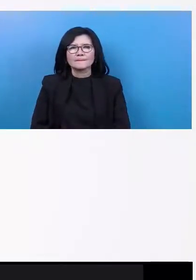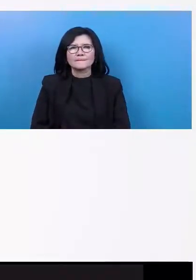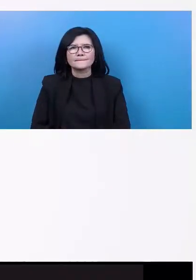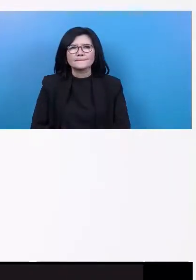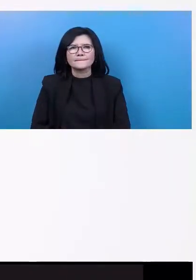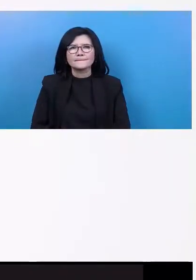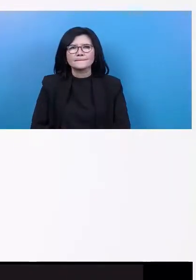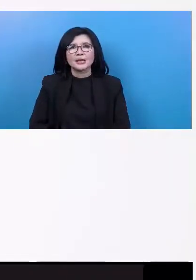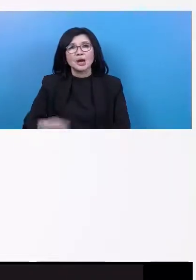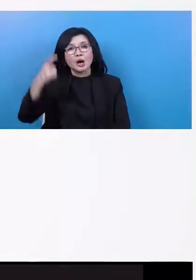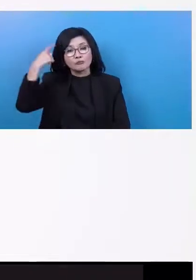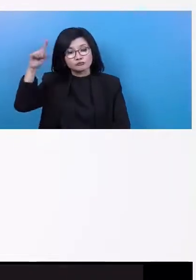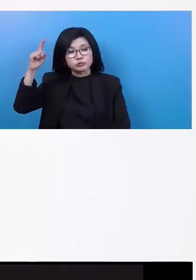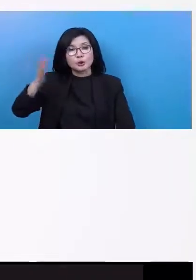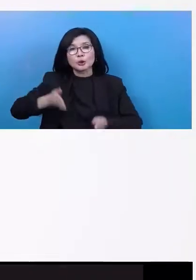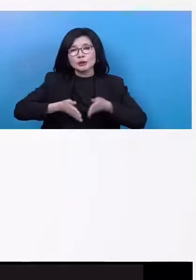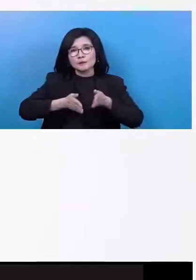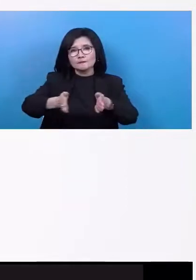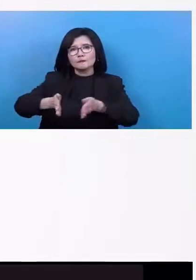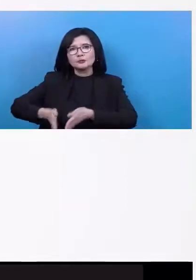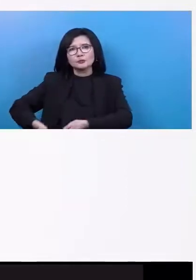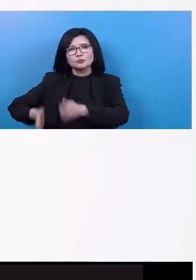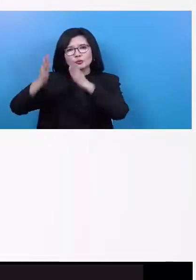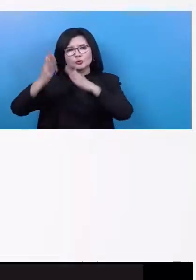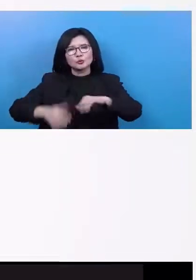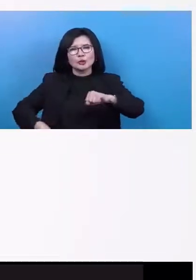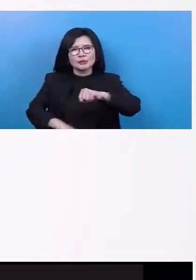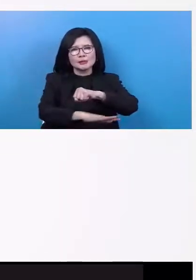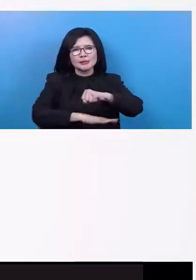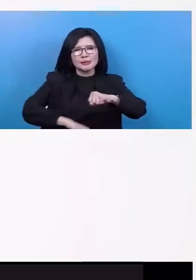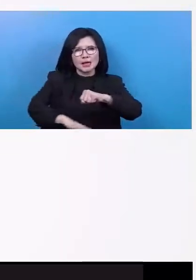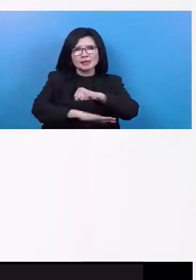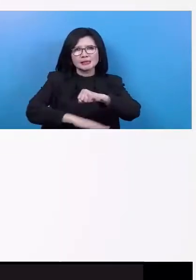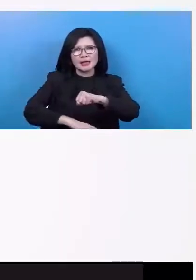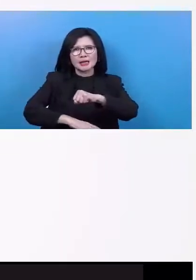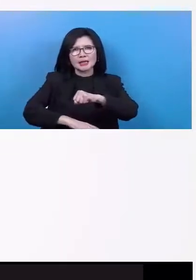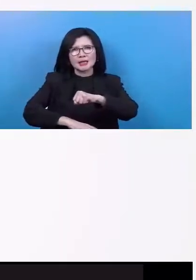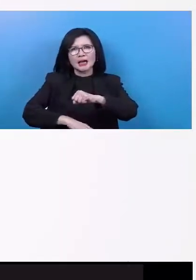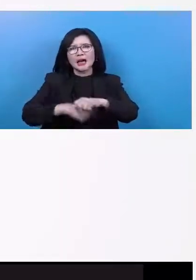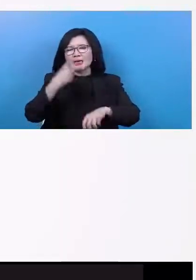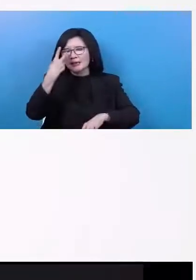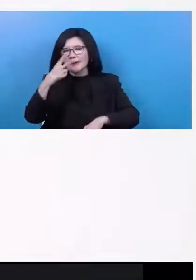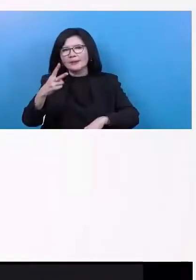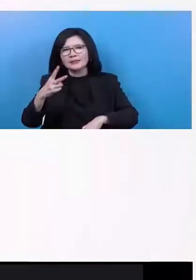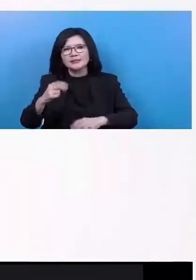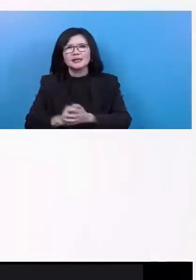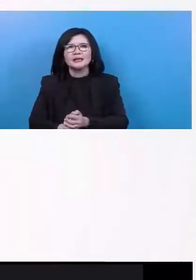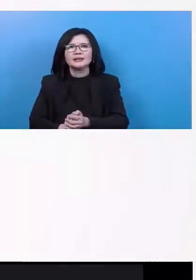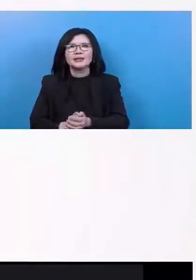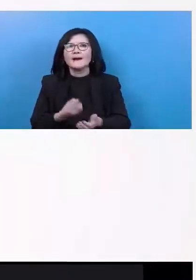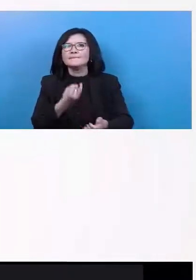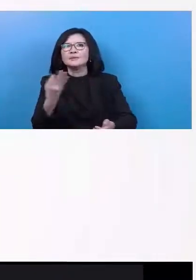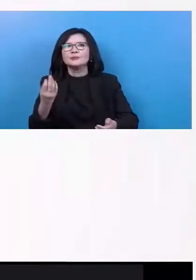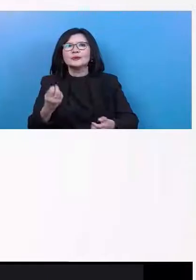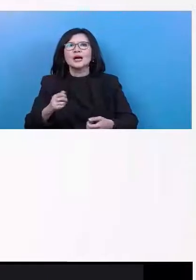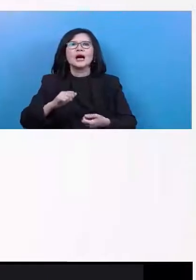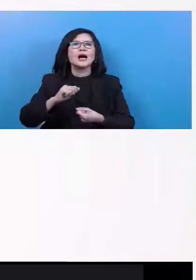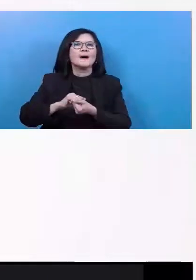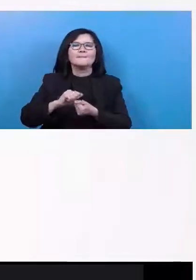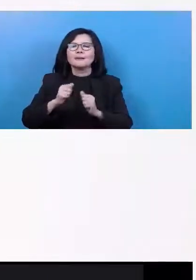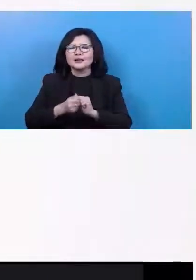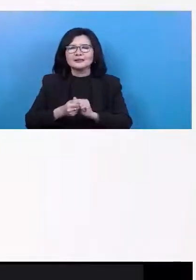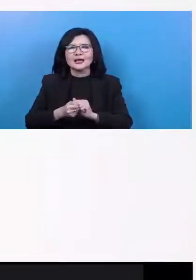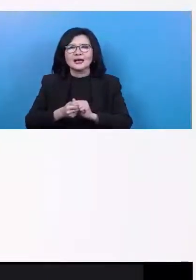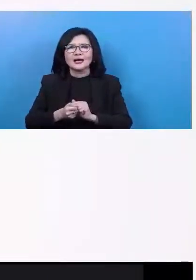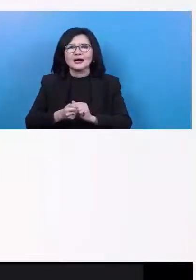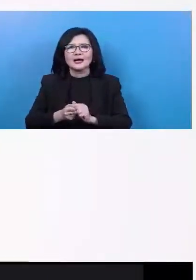areas, and then actually try to see how can we address some of the issues that actually puts forward. In our